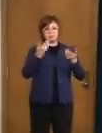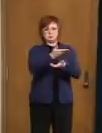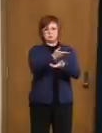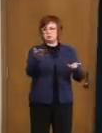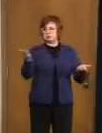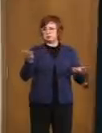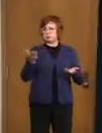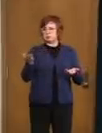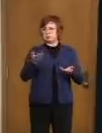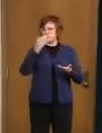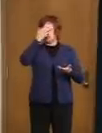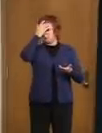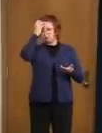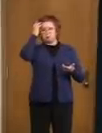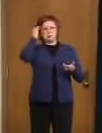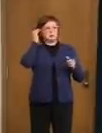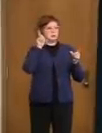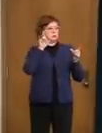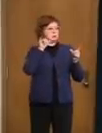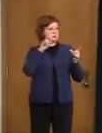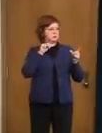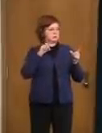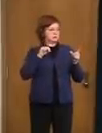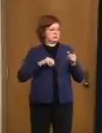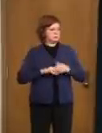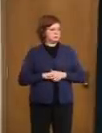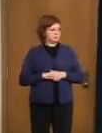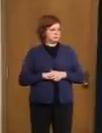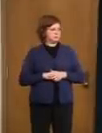and we'll start here in the room. Lynn?